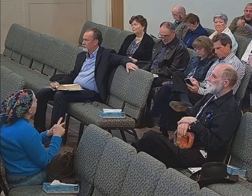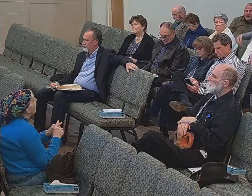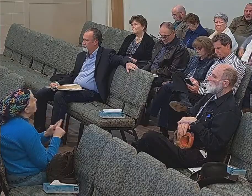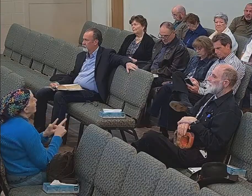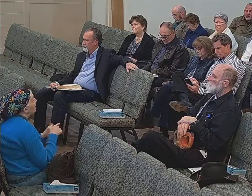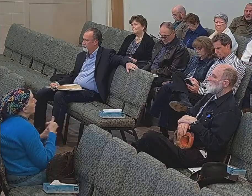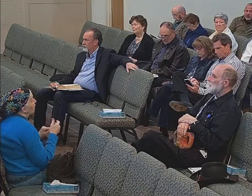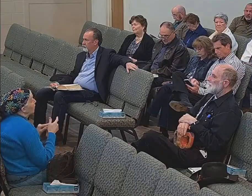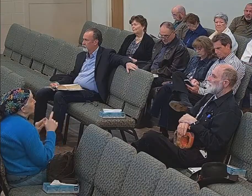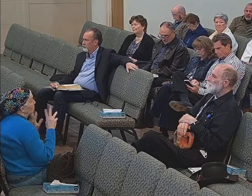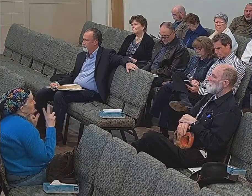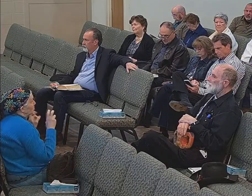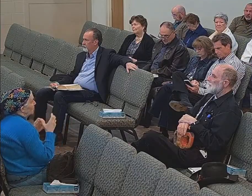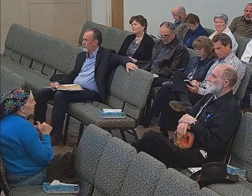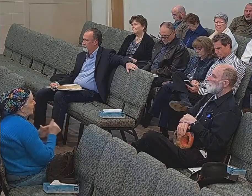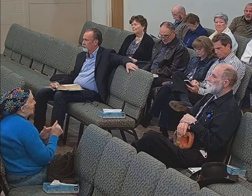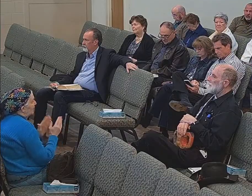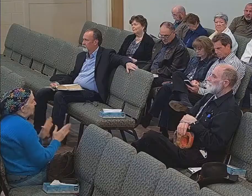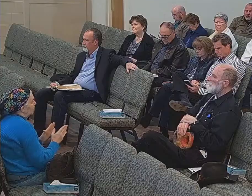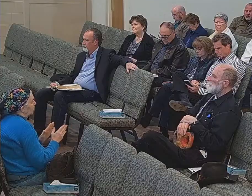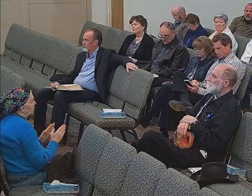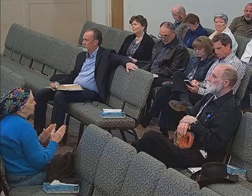mm-hmm. Yeah.